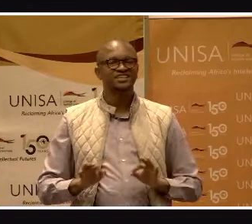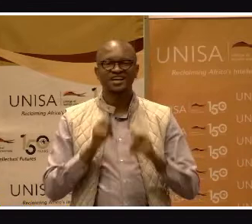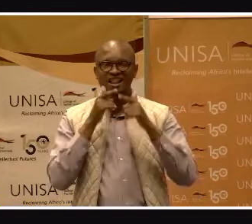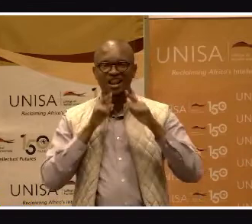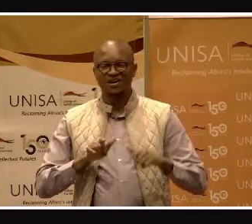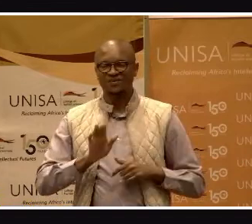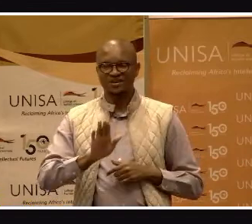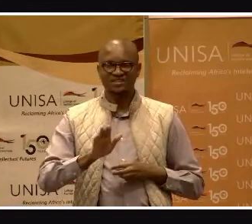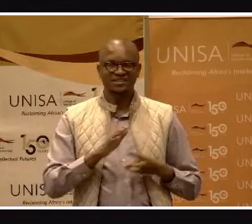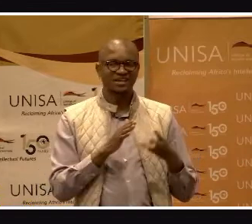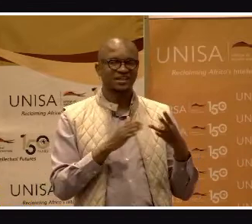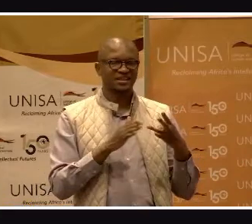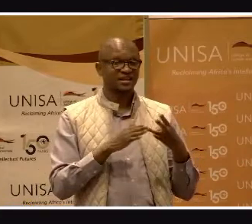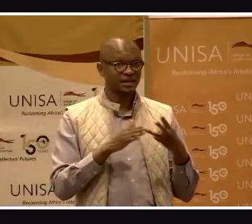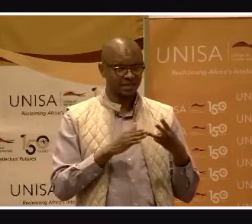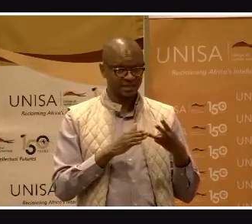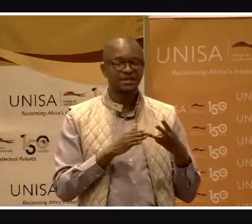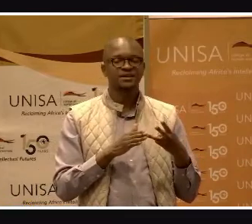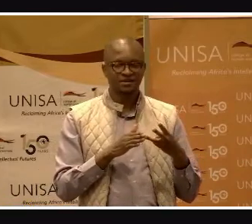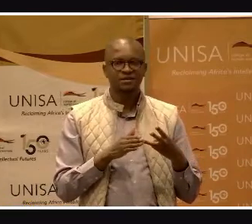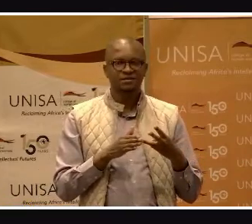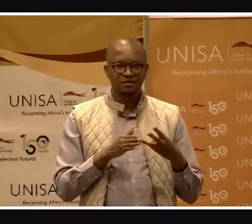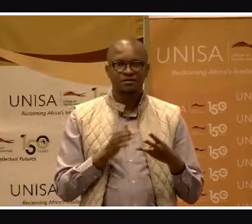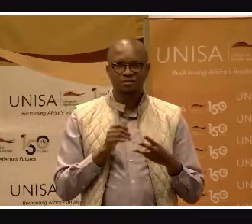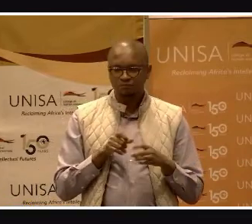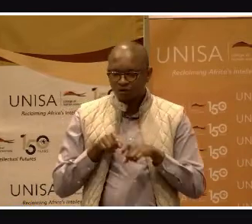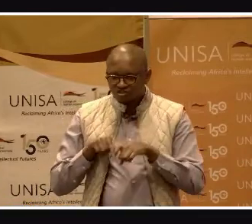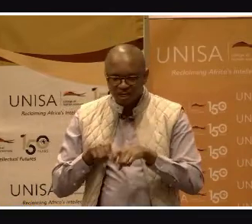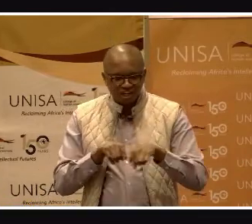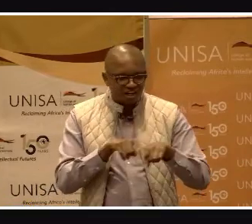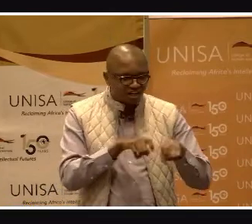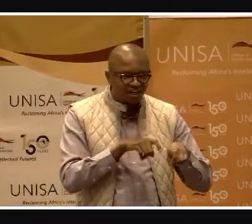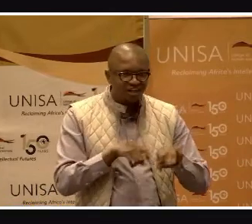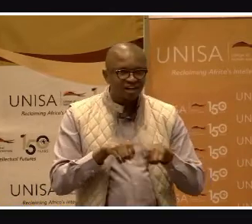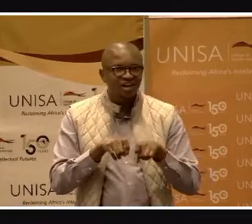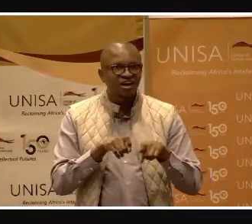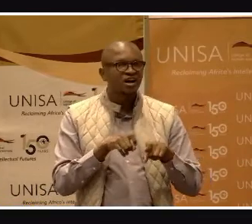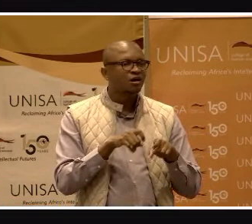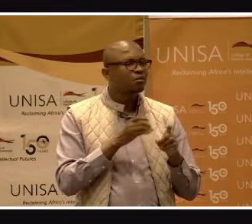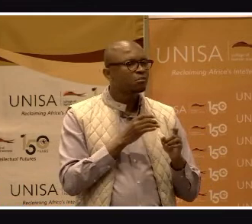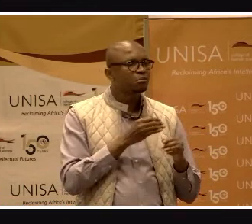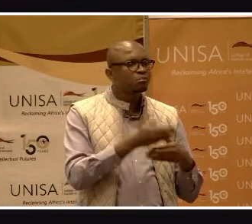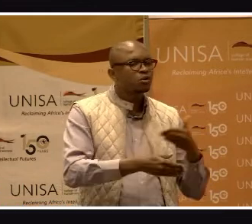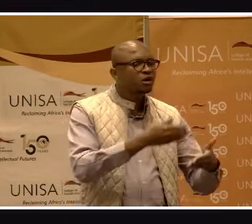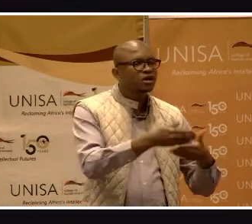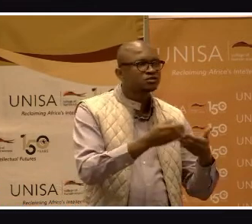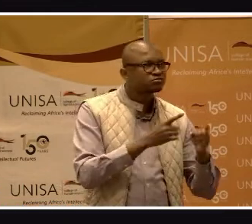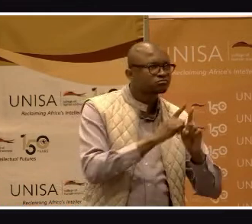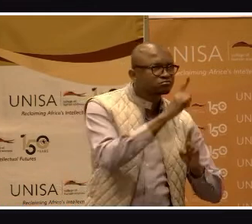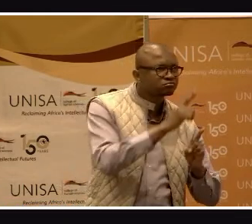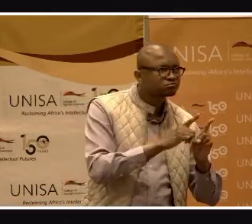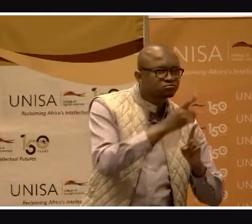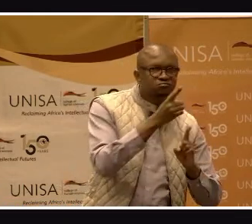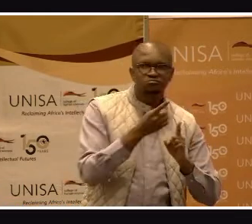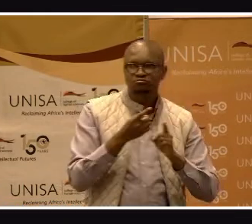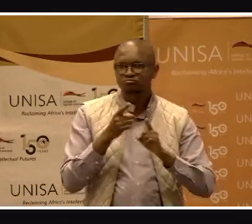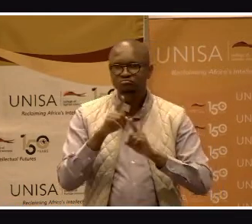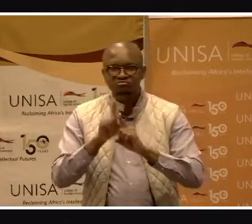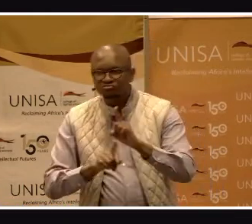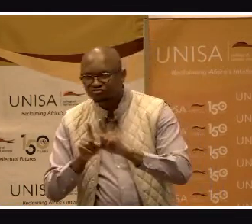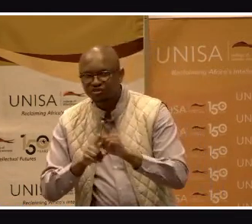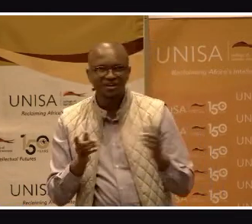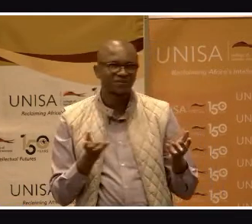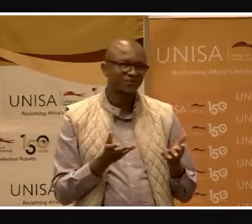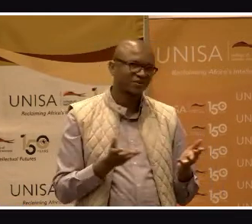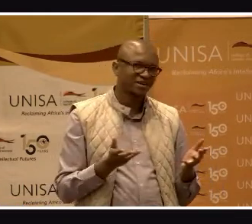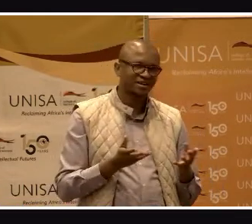to track progress that have been accomplished so far by way of promoting these indigenous